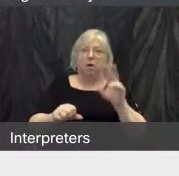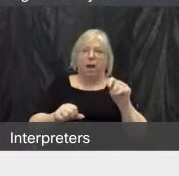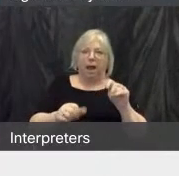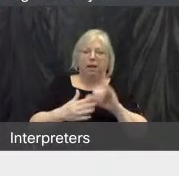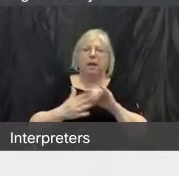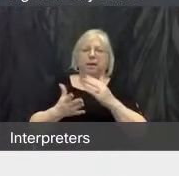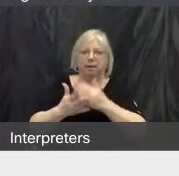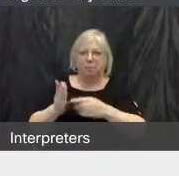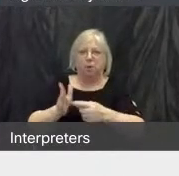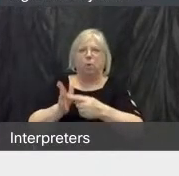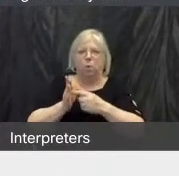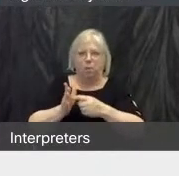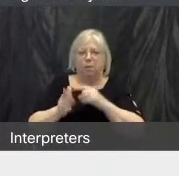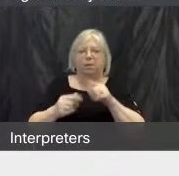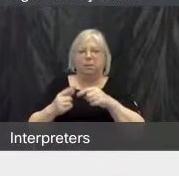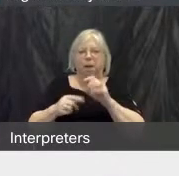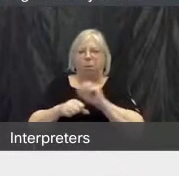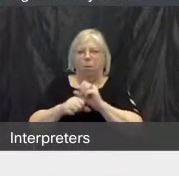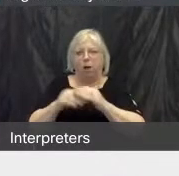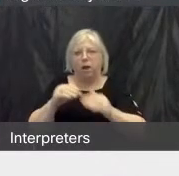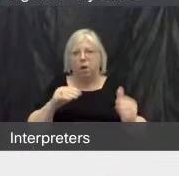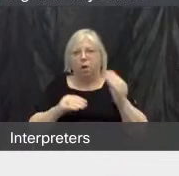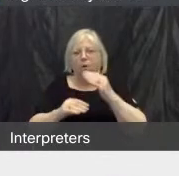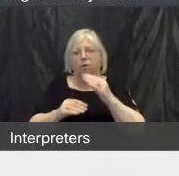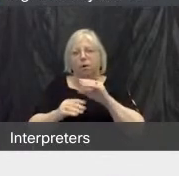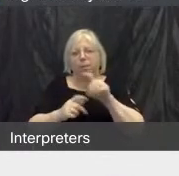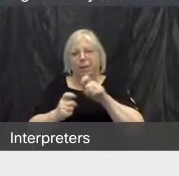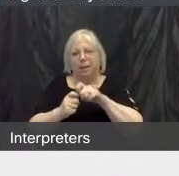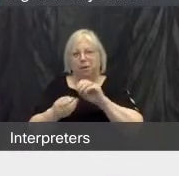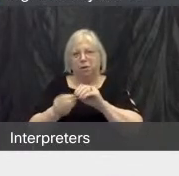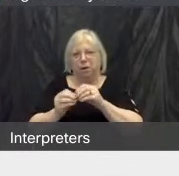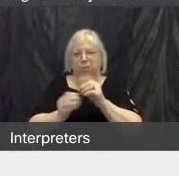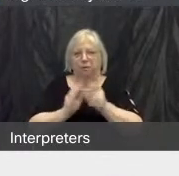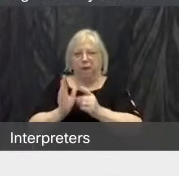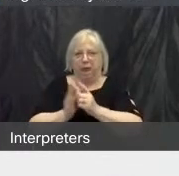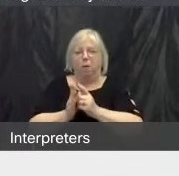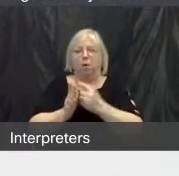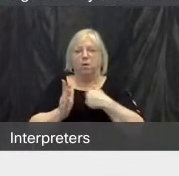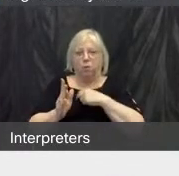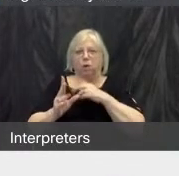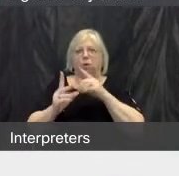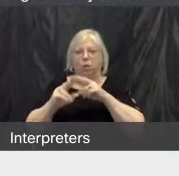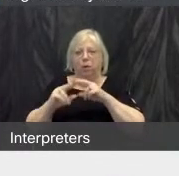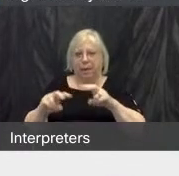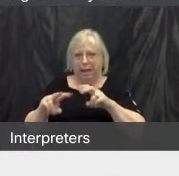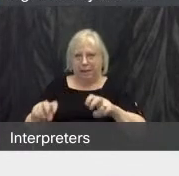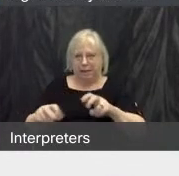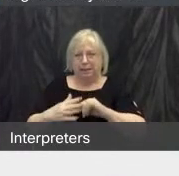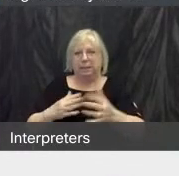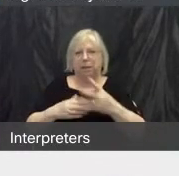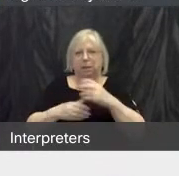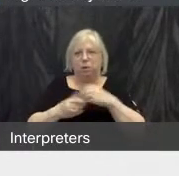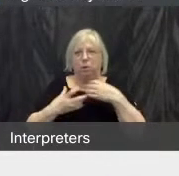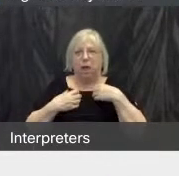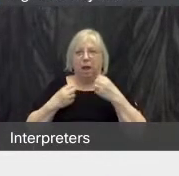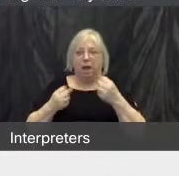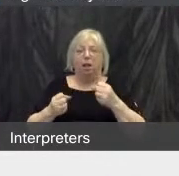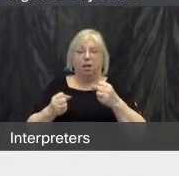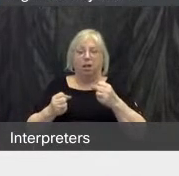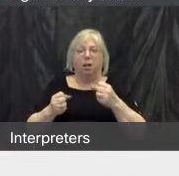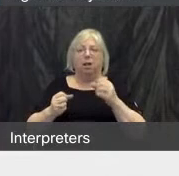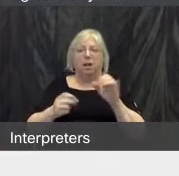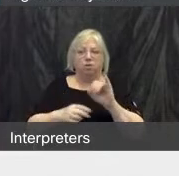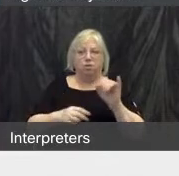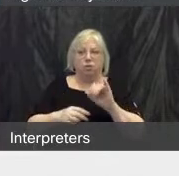with working over a certain number, and we do an analysis of that and include health insurance for positions that hit that 36